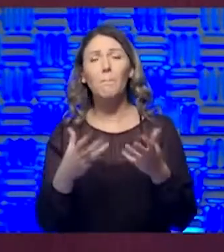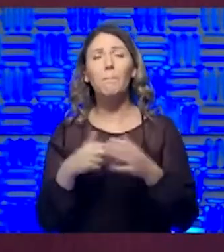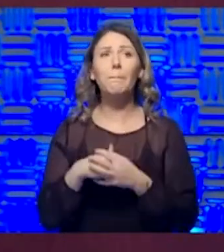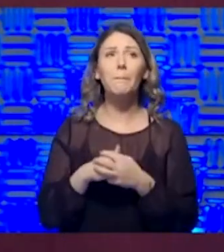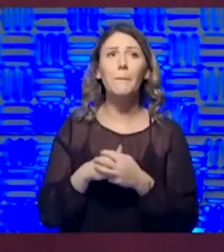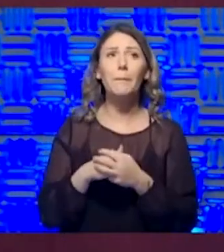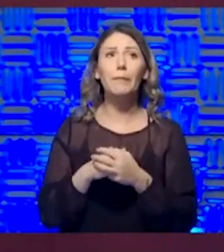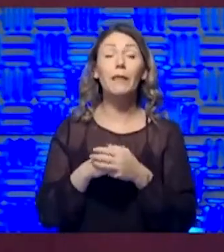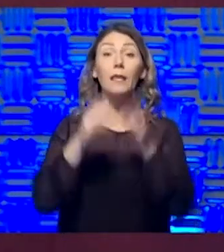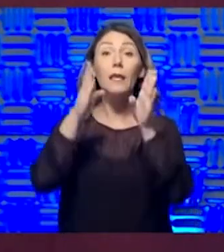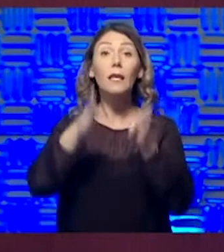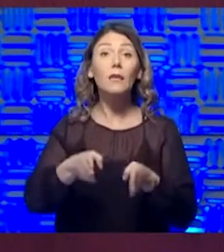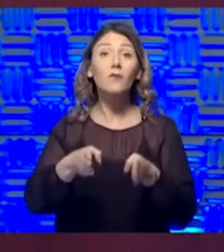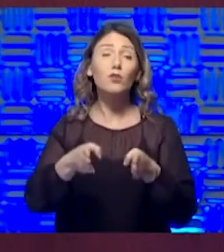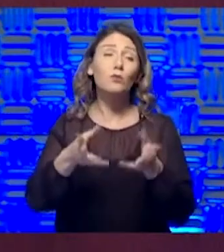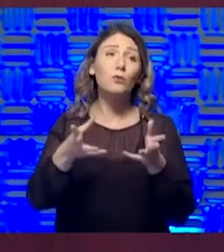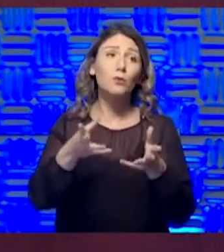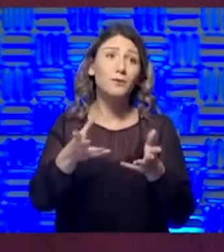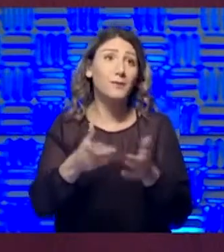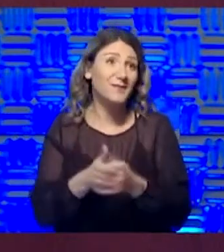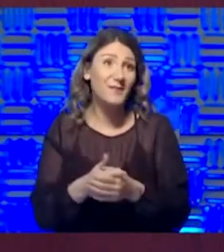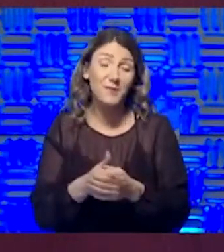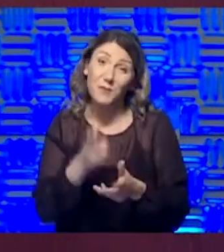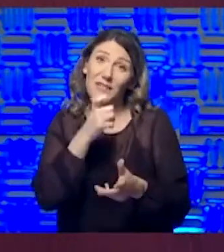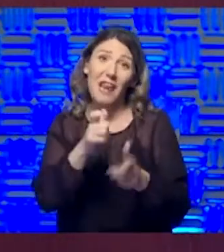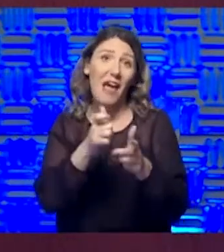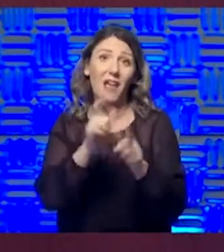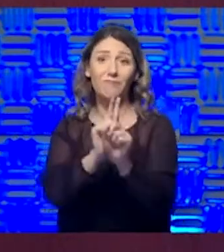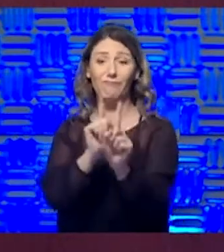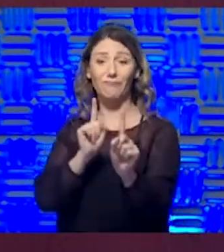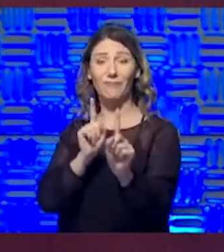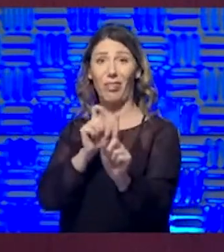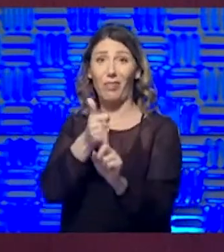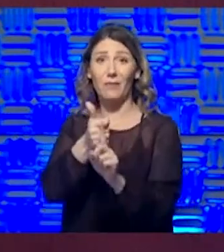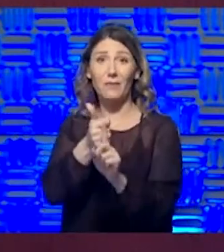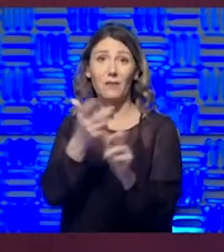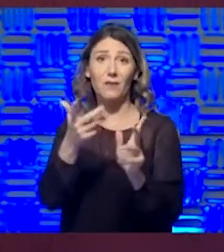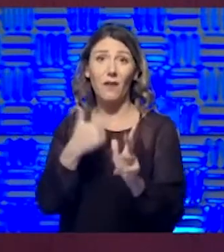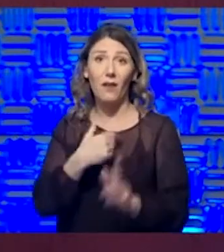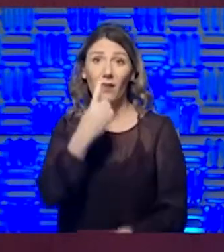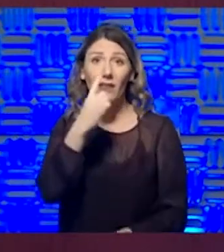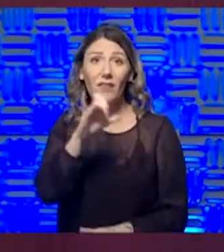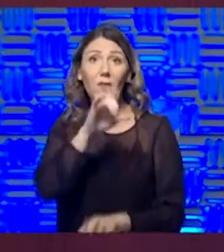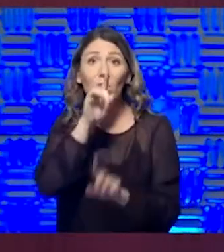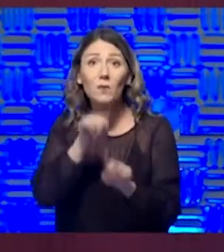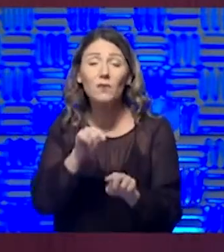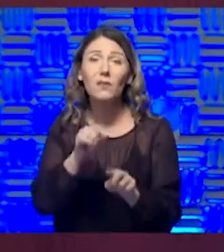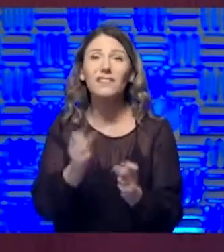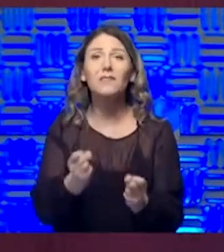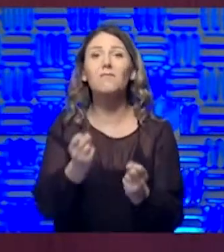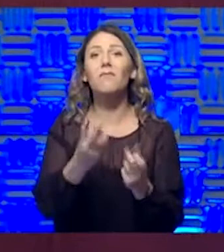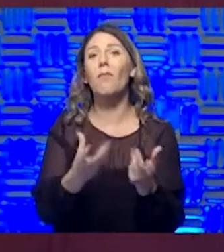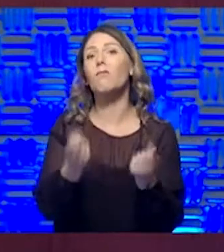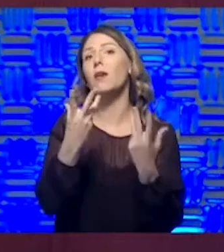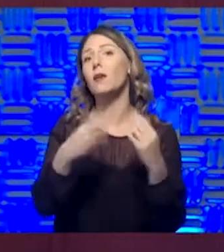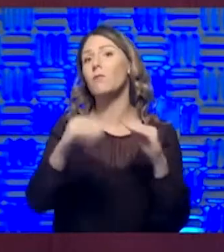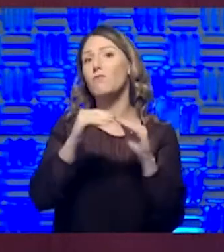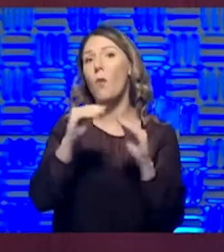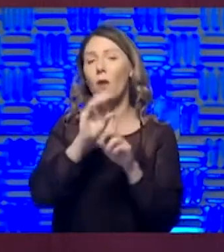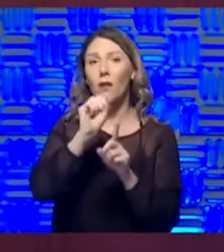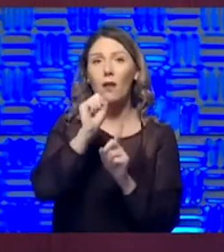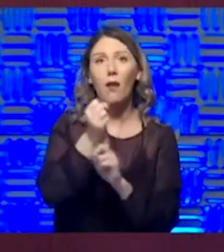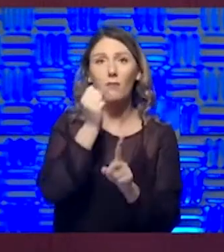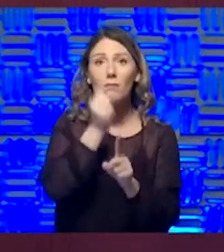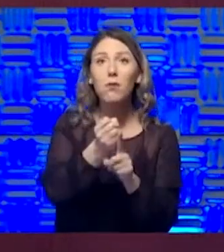of individuals that, you know, were not distancing themselves. And I think that resulted in a lot more cases ending up in the hospital.